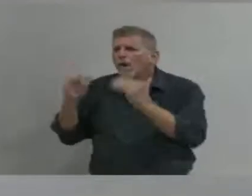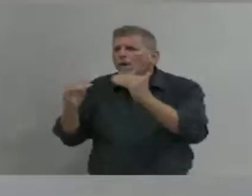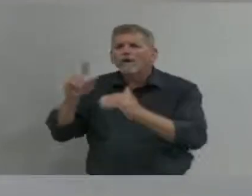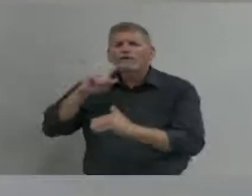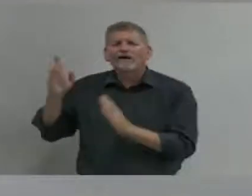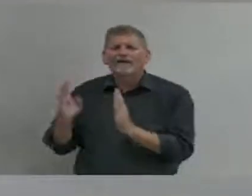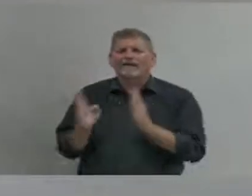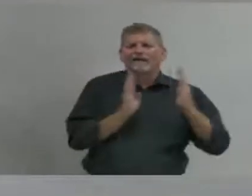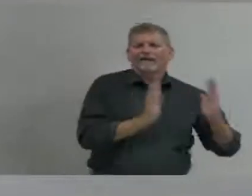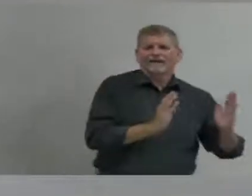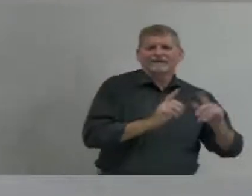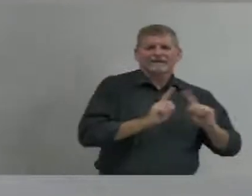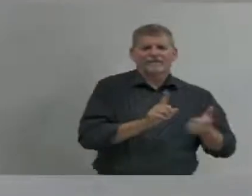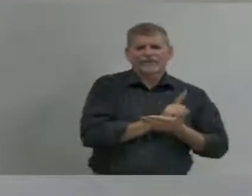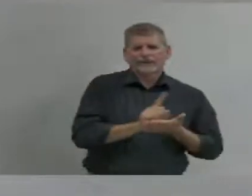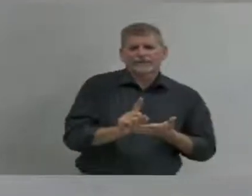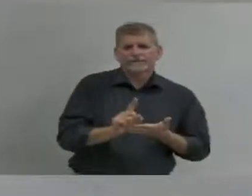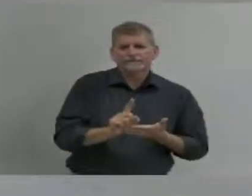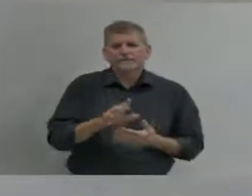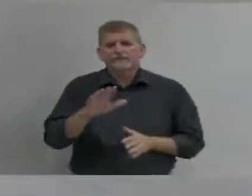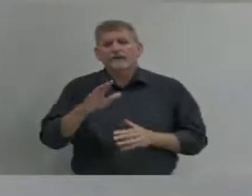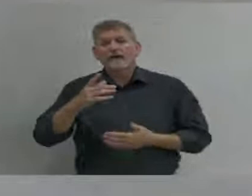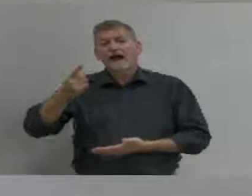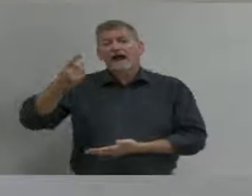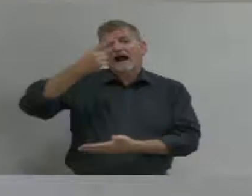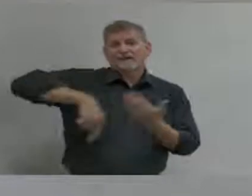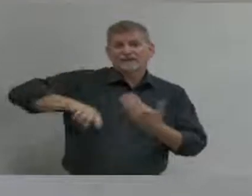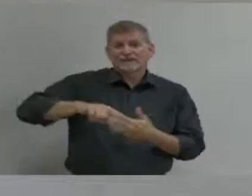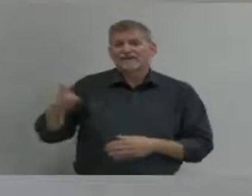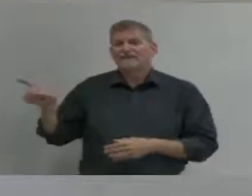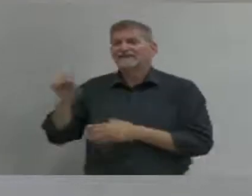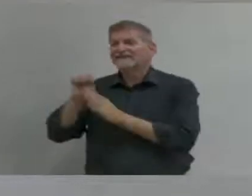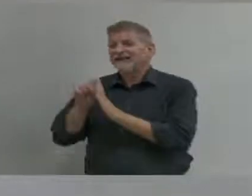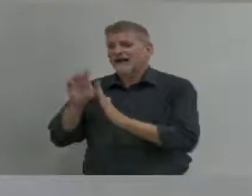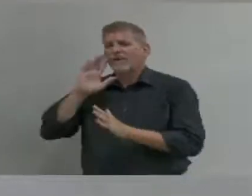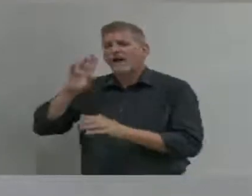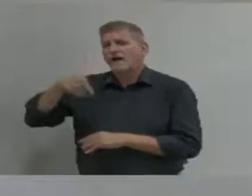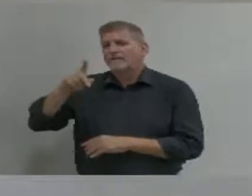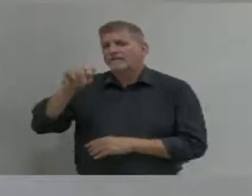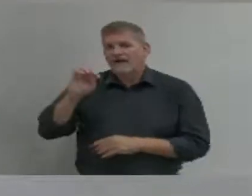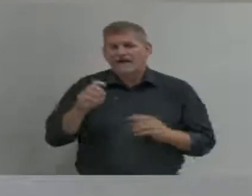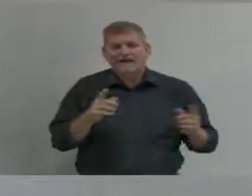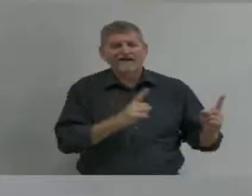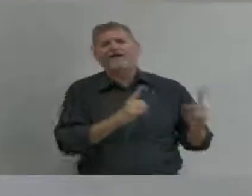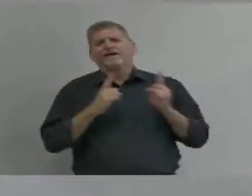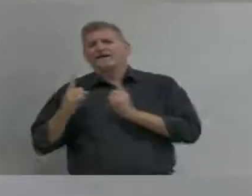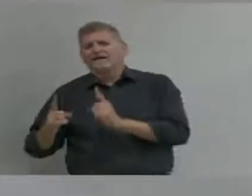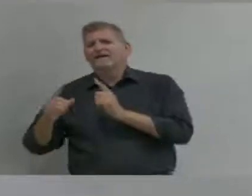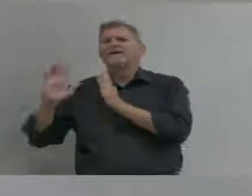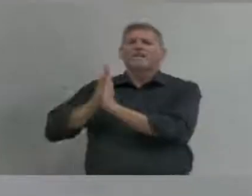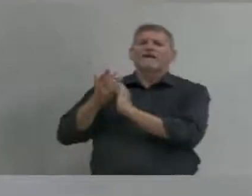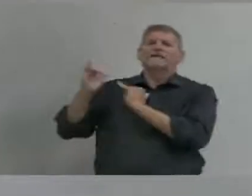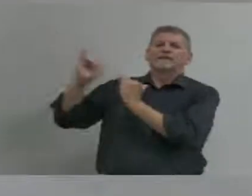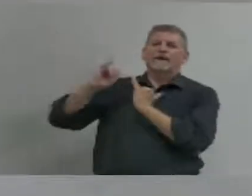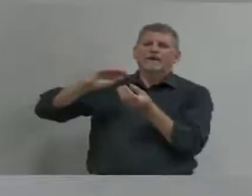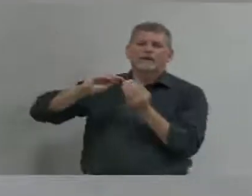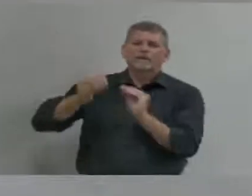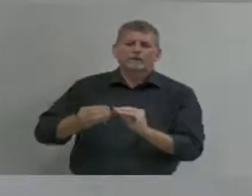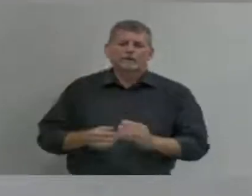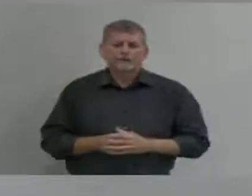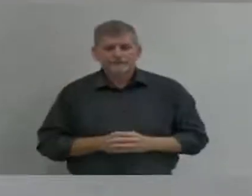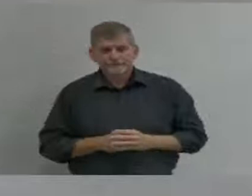they show the percent positivity for the period of time, including this actual week, their number